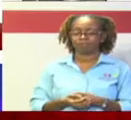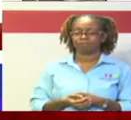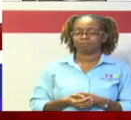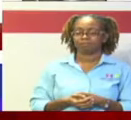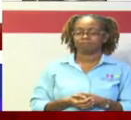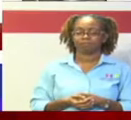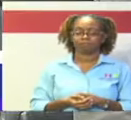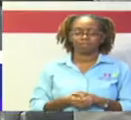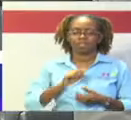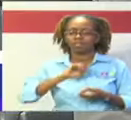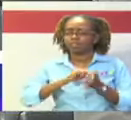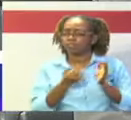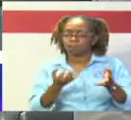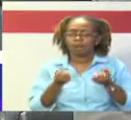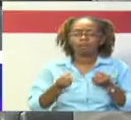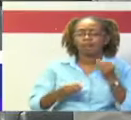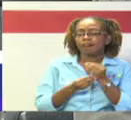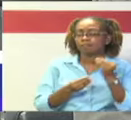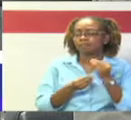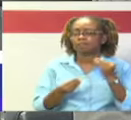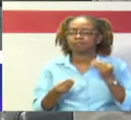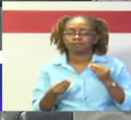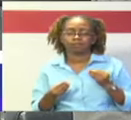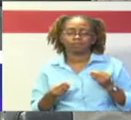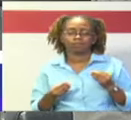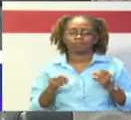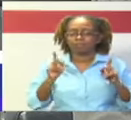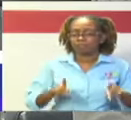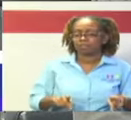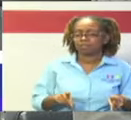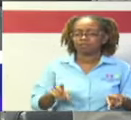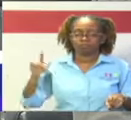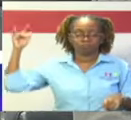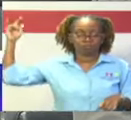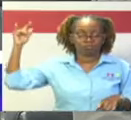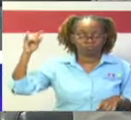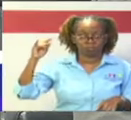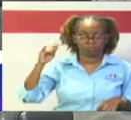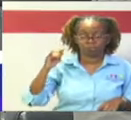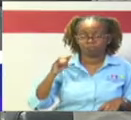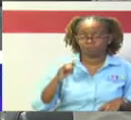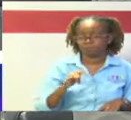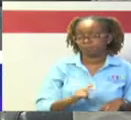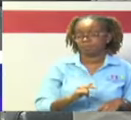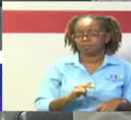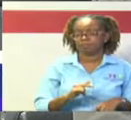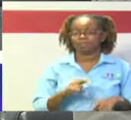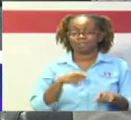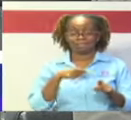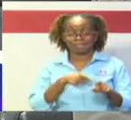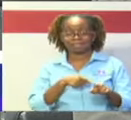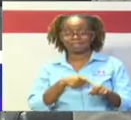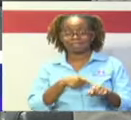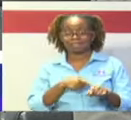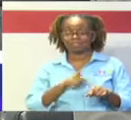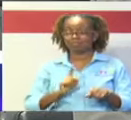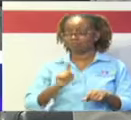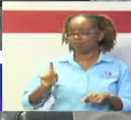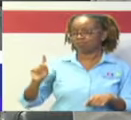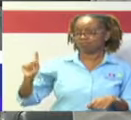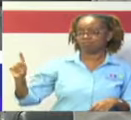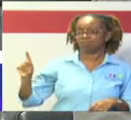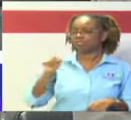Professor Carrington, individuals traveling back, even those vaccinated who didn't have to go directly into quarantine, yes, are